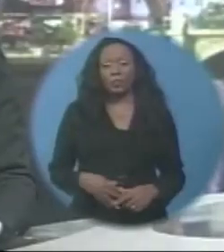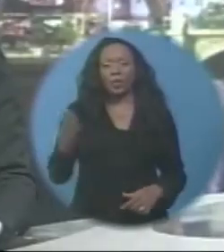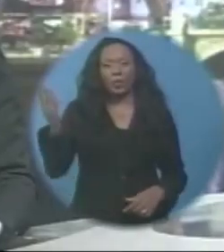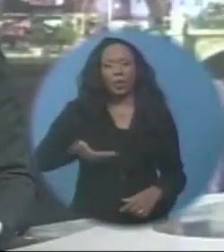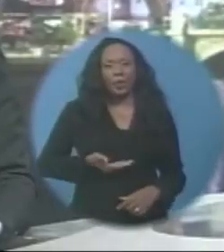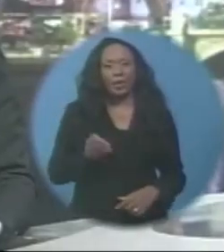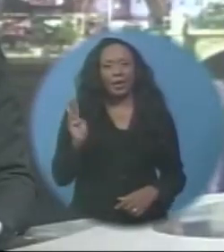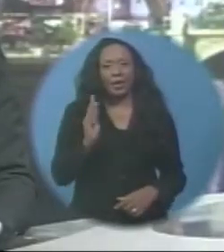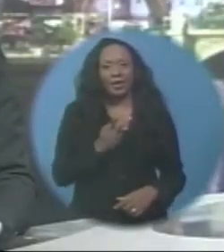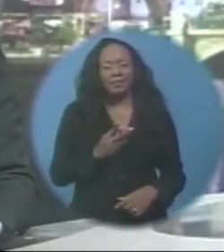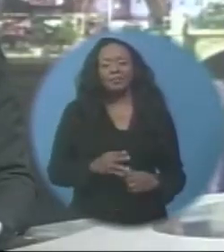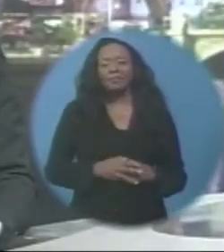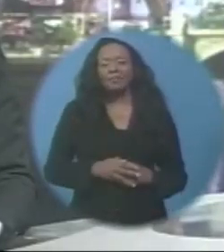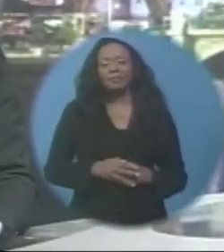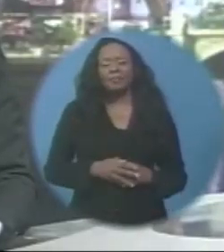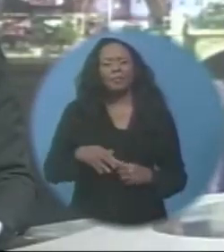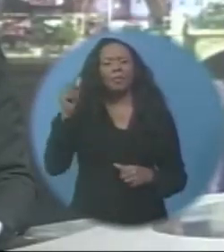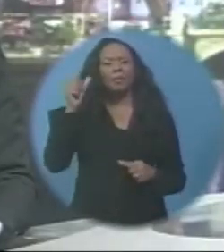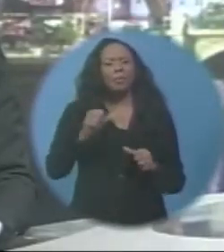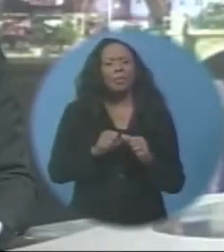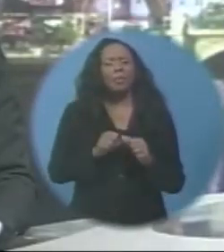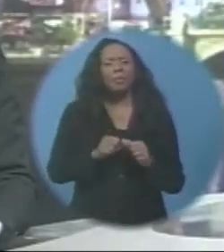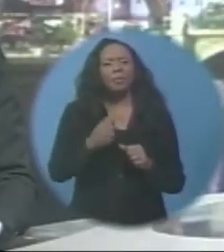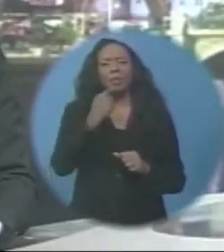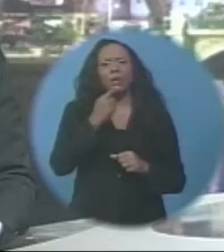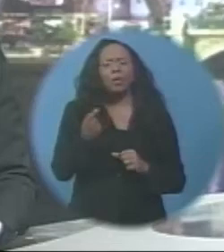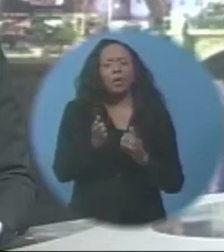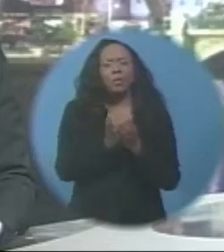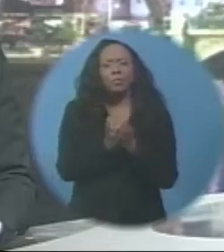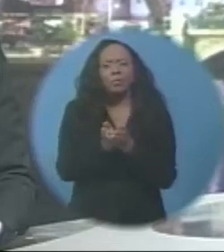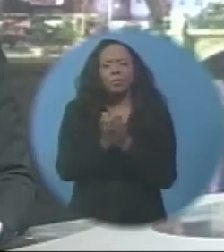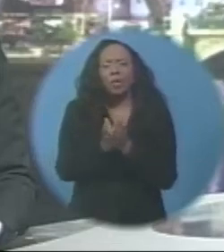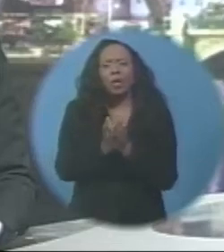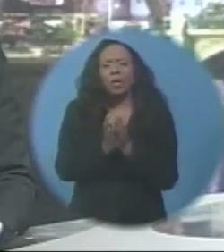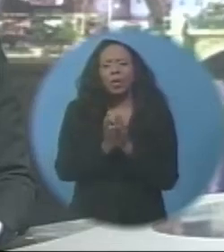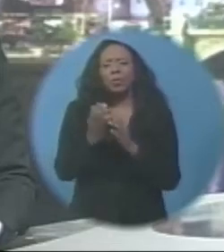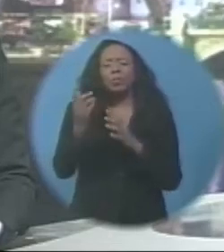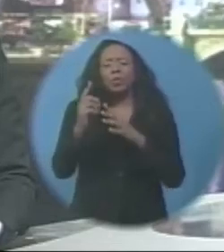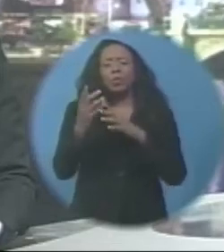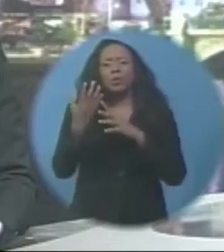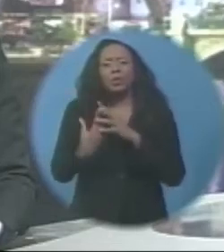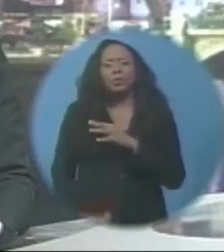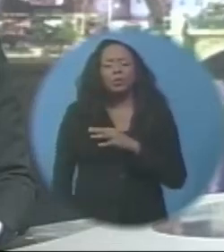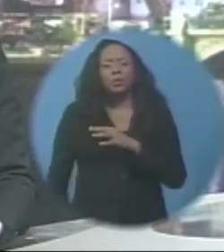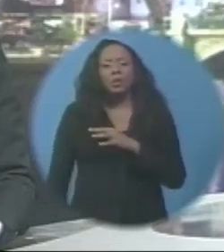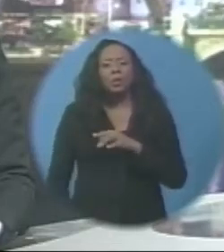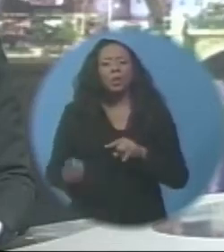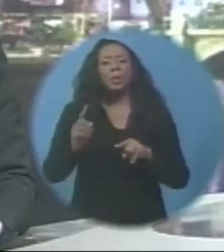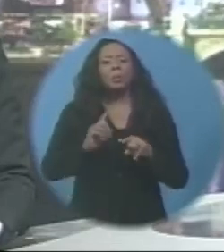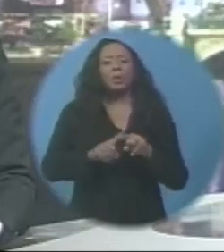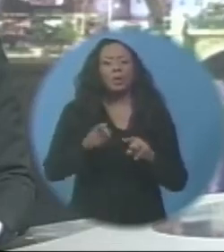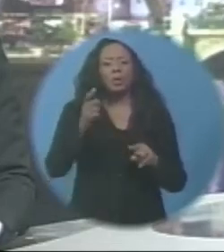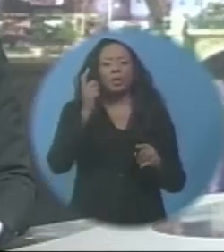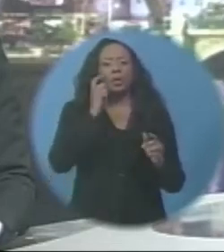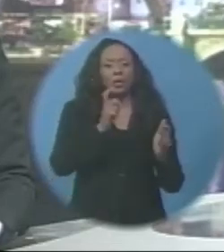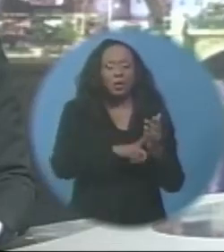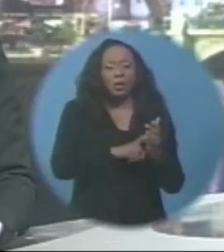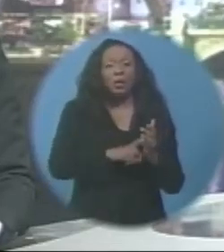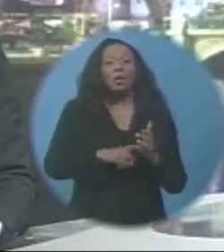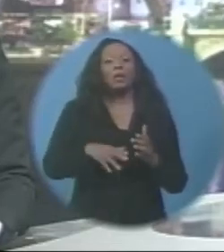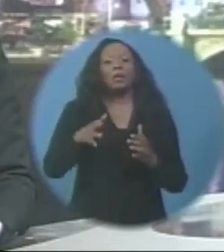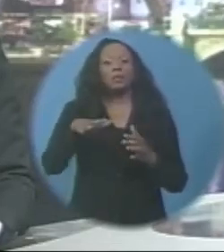Welcome back. Well, the yacht of a missing Polish sailor has been found south of Barbados. His wife was reportedly found on board. It was found